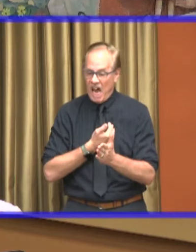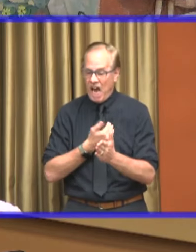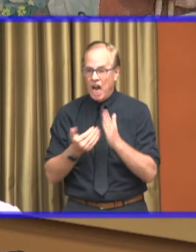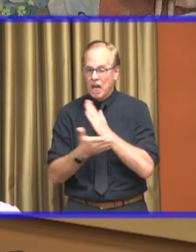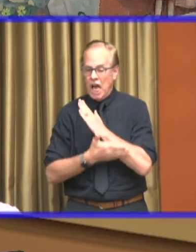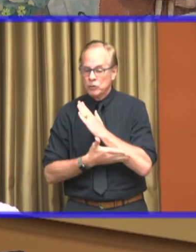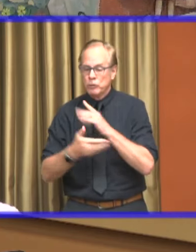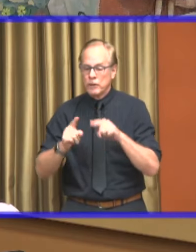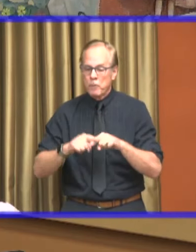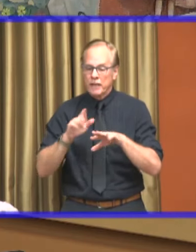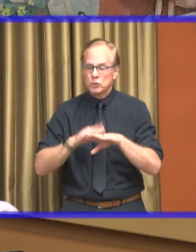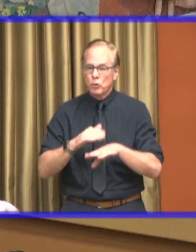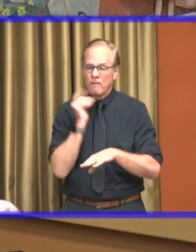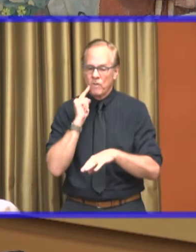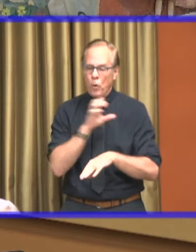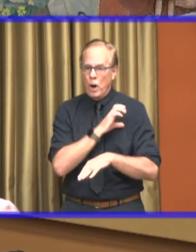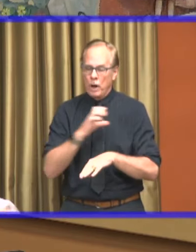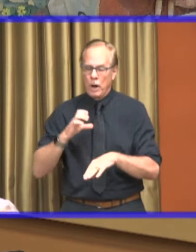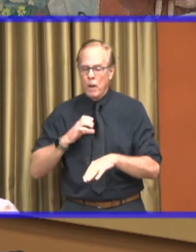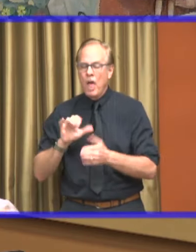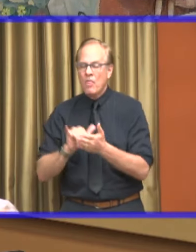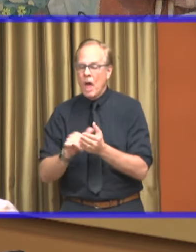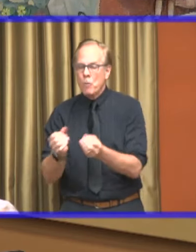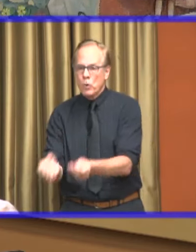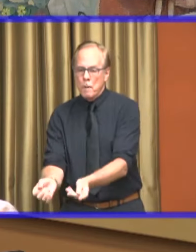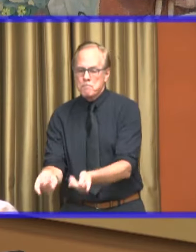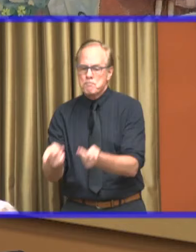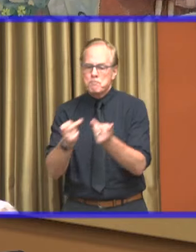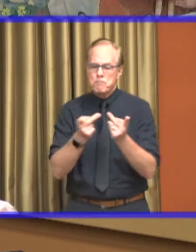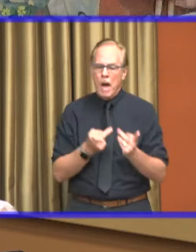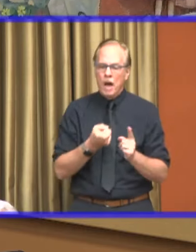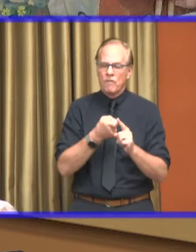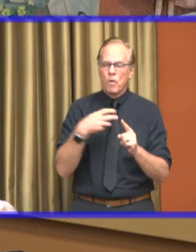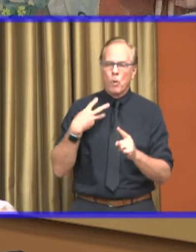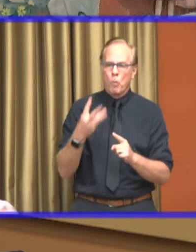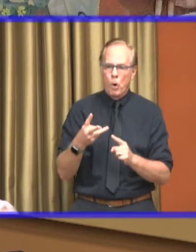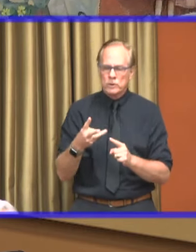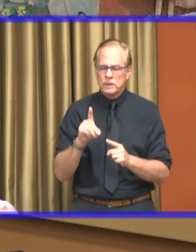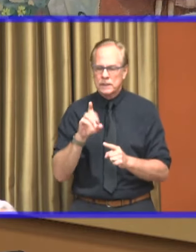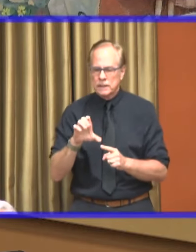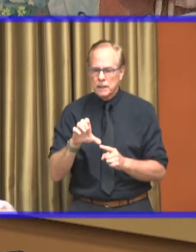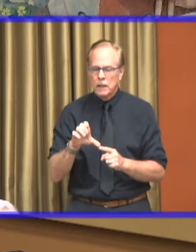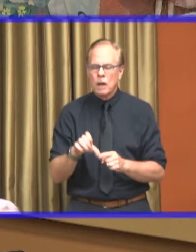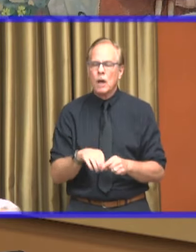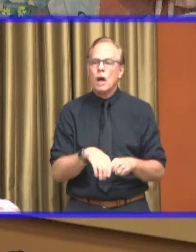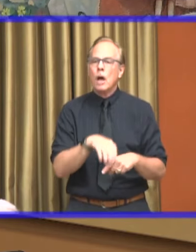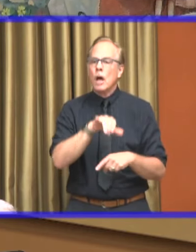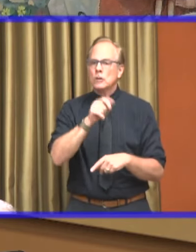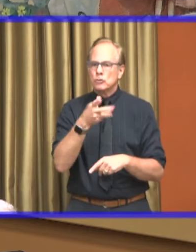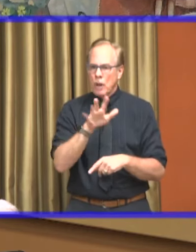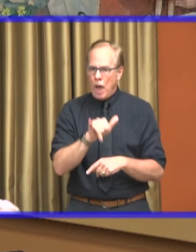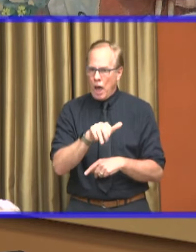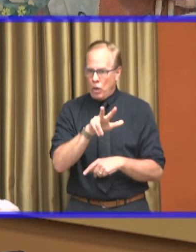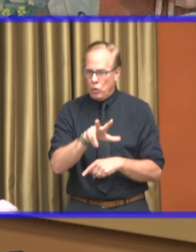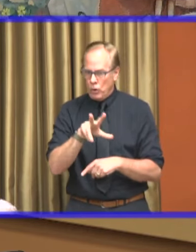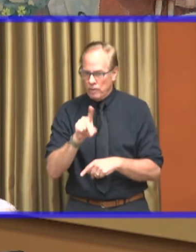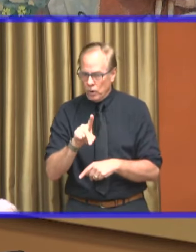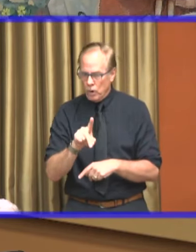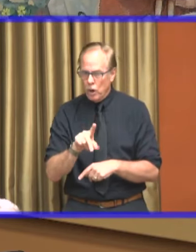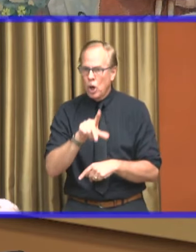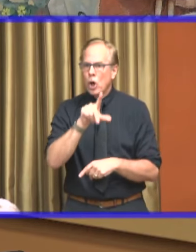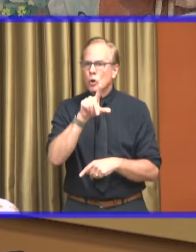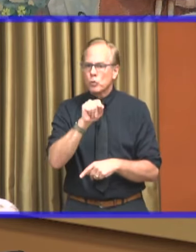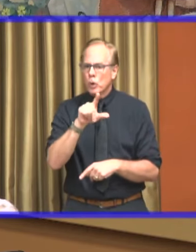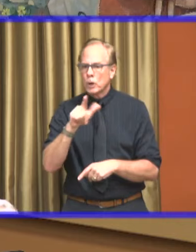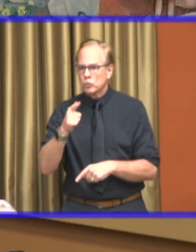that is to be delivered back to the states from Washington no later than July 31st of 2021. So it did sort of shove out